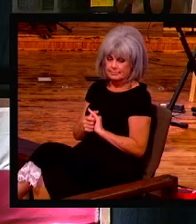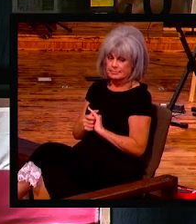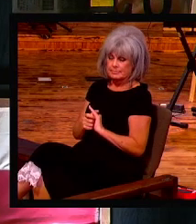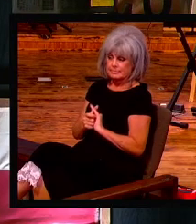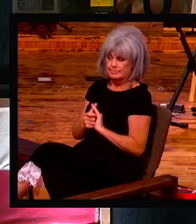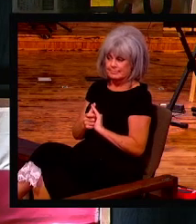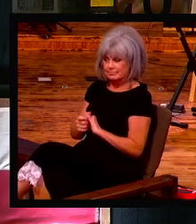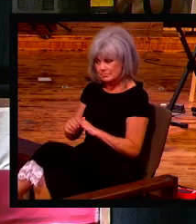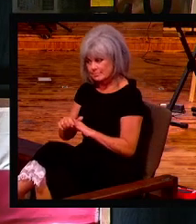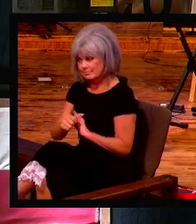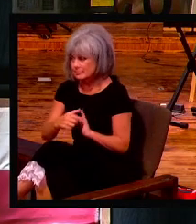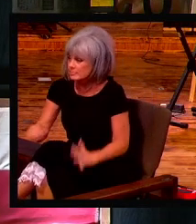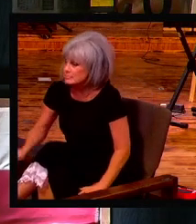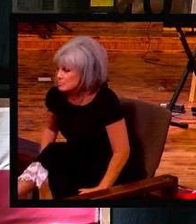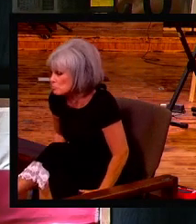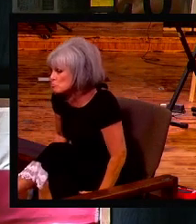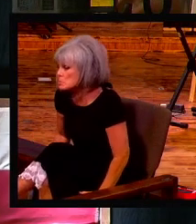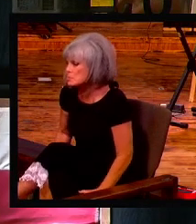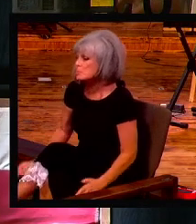I said, well,